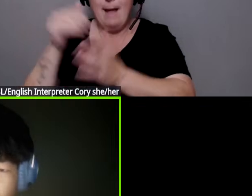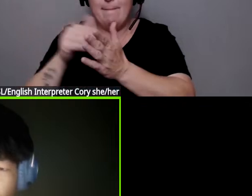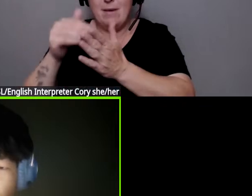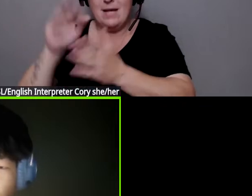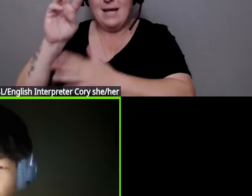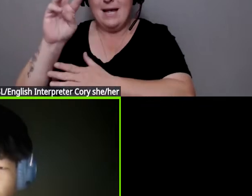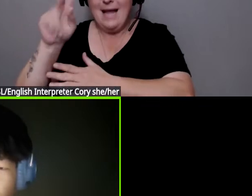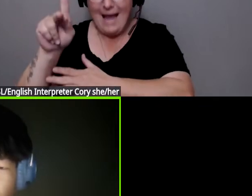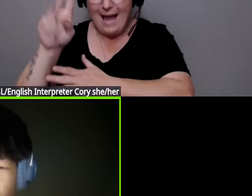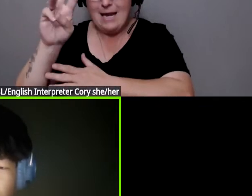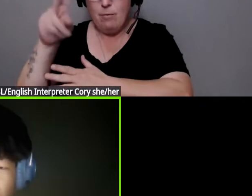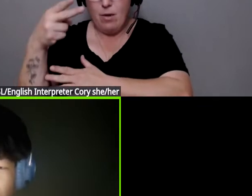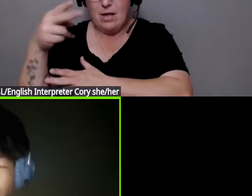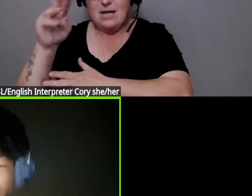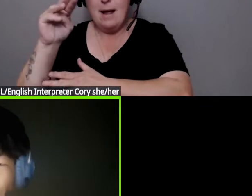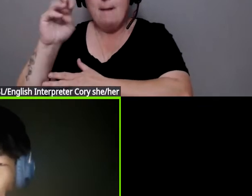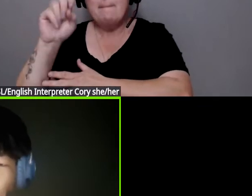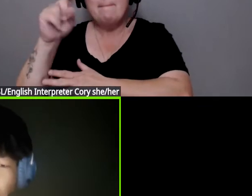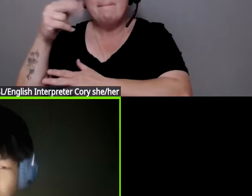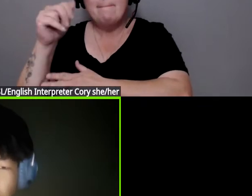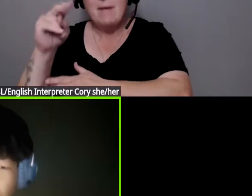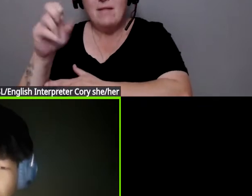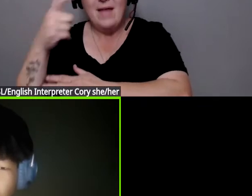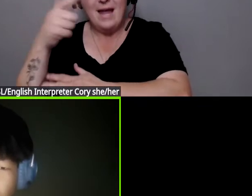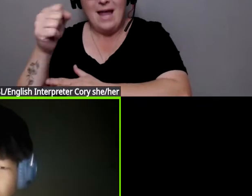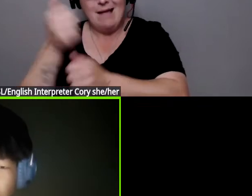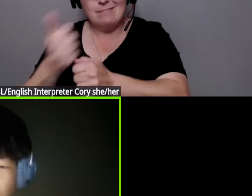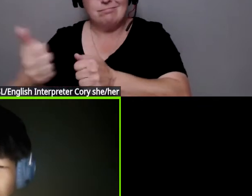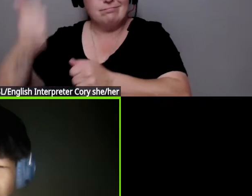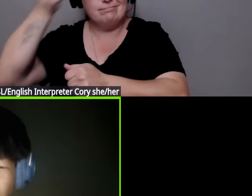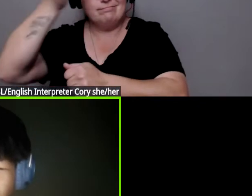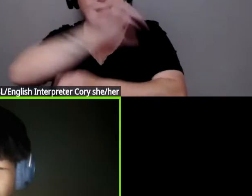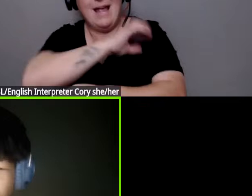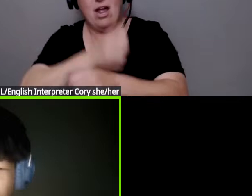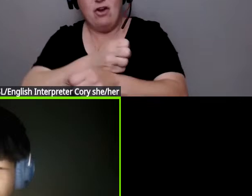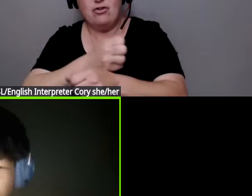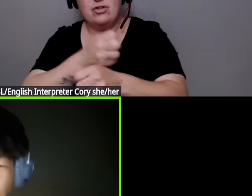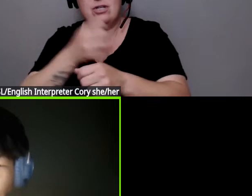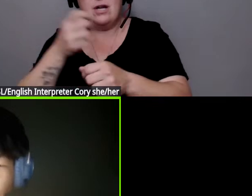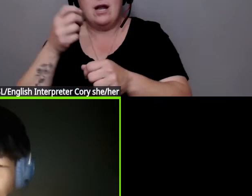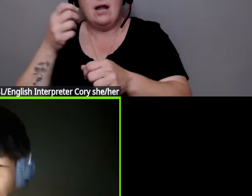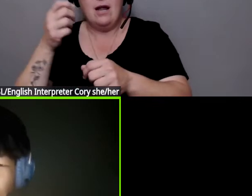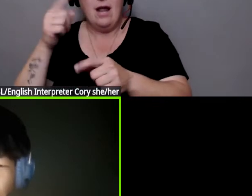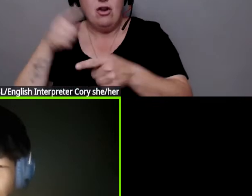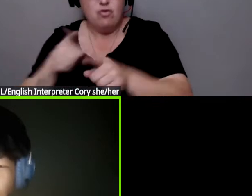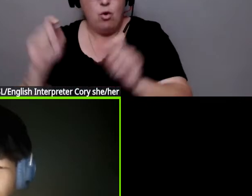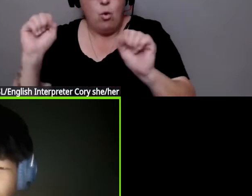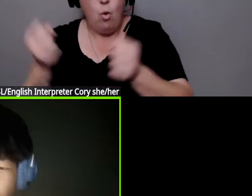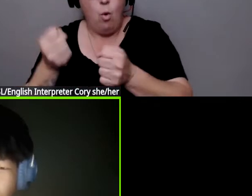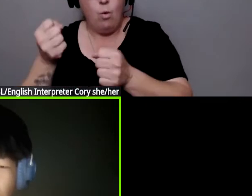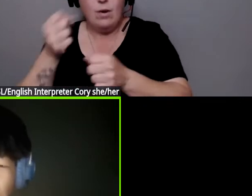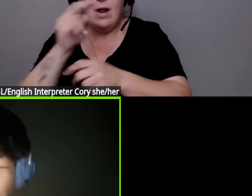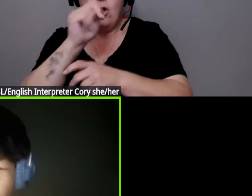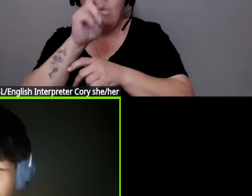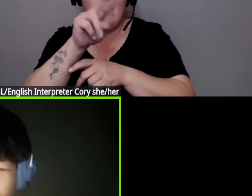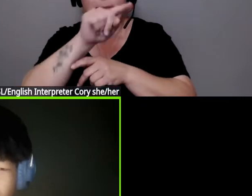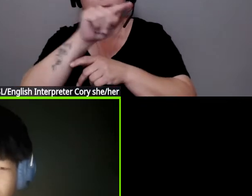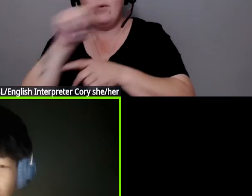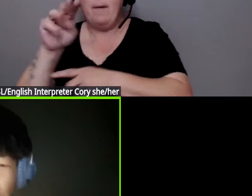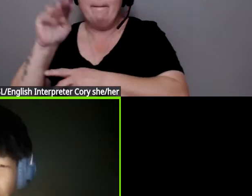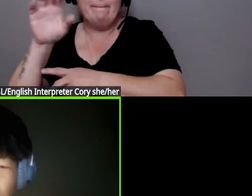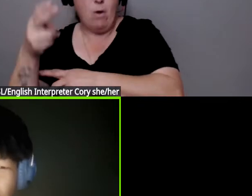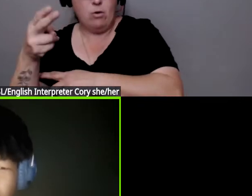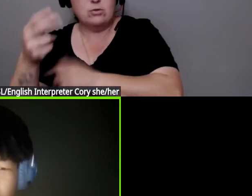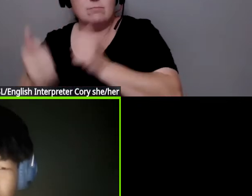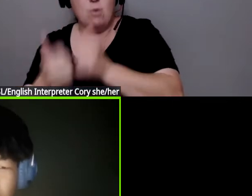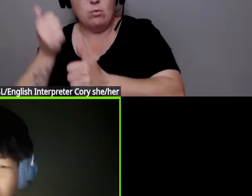kWh, methane gas remains as the dominant energy source in colder months, especially between November and March. This